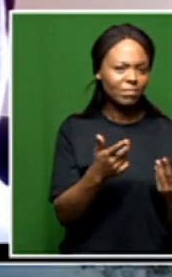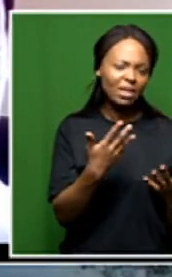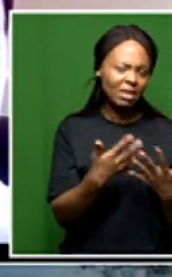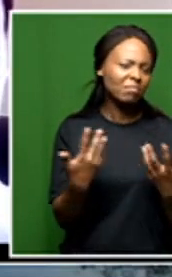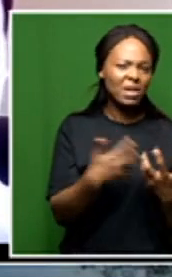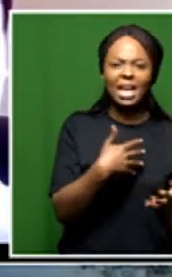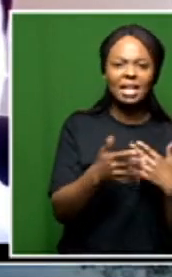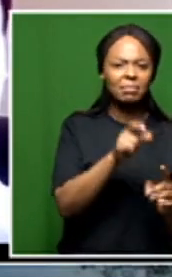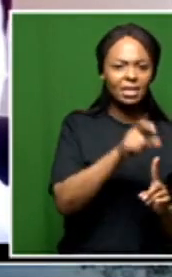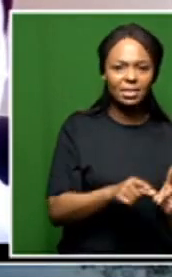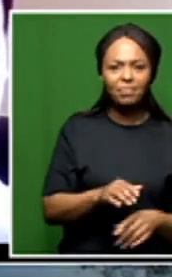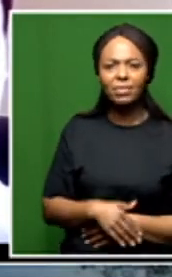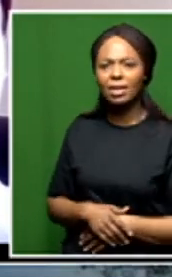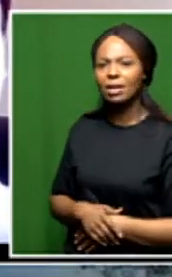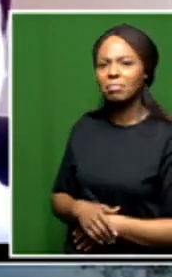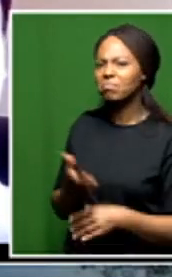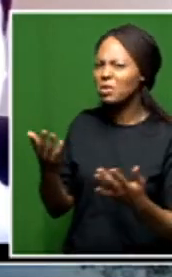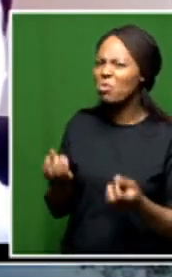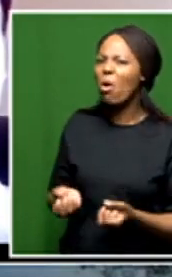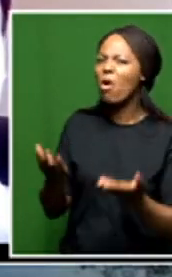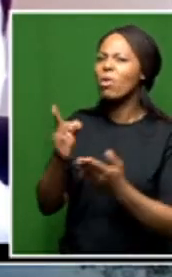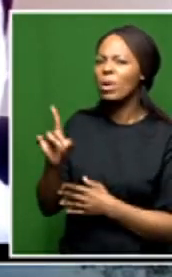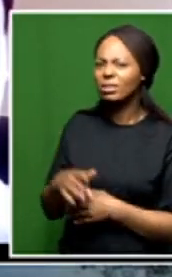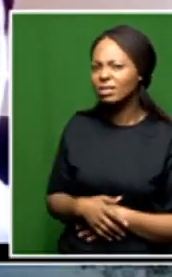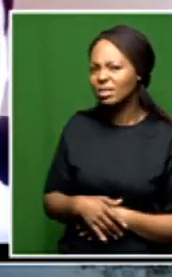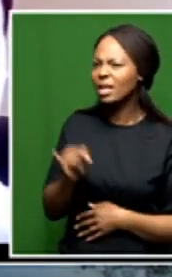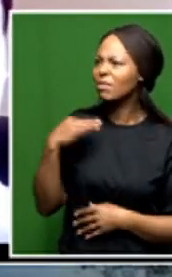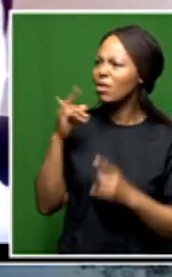kind of experience can tourists, look forward to?